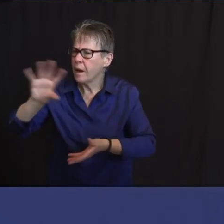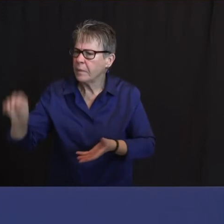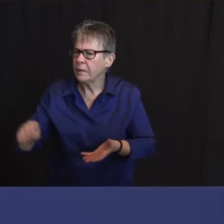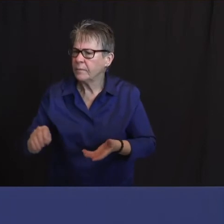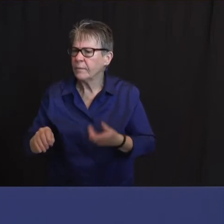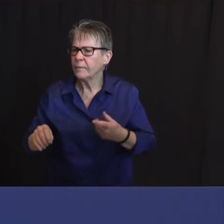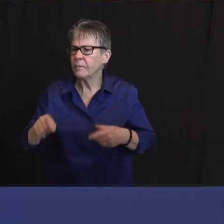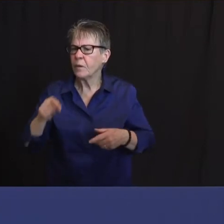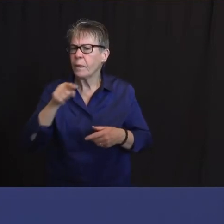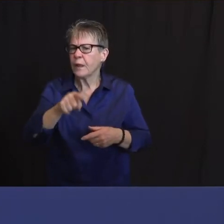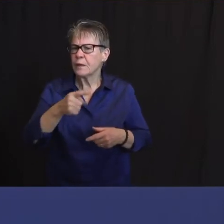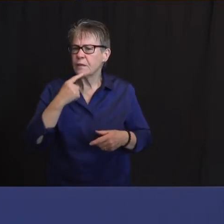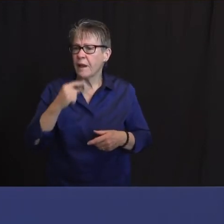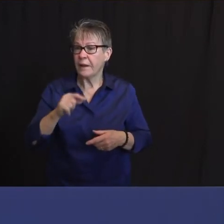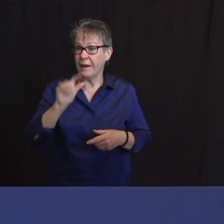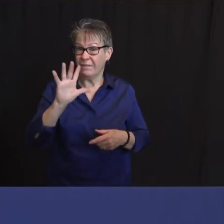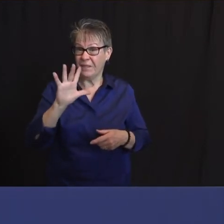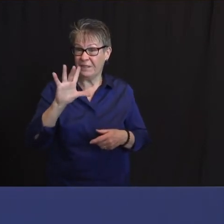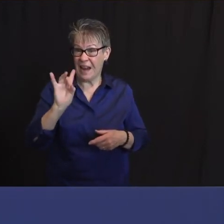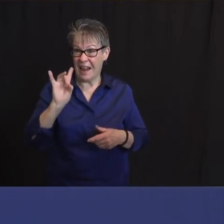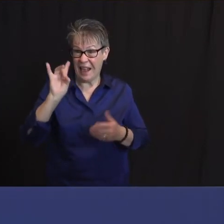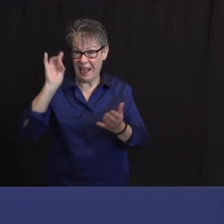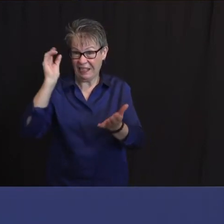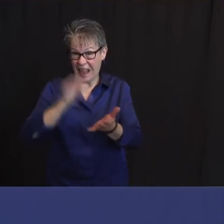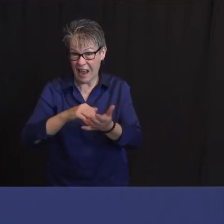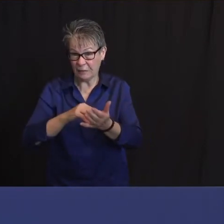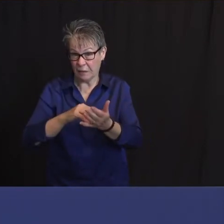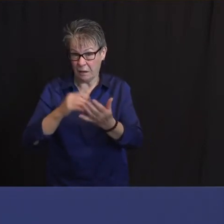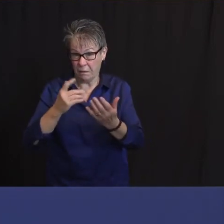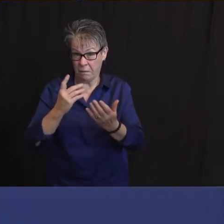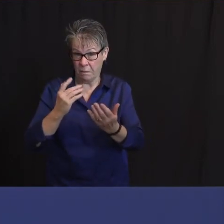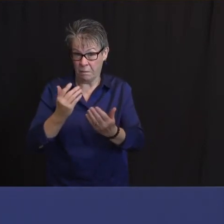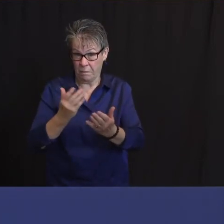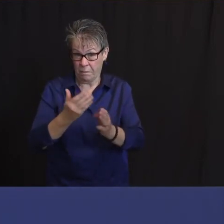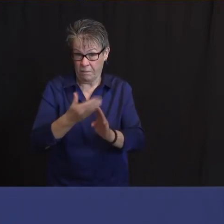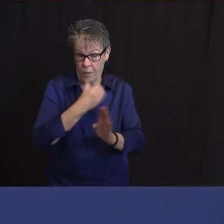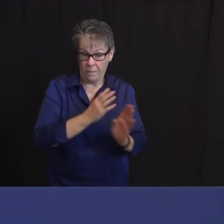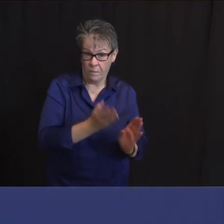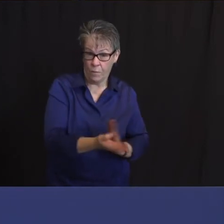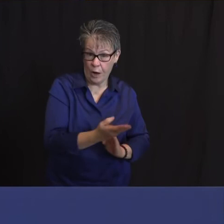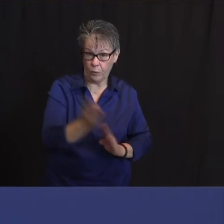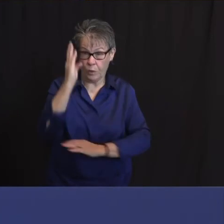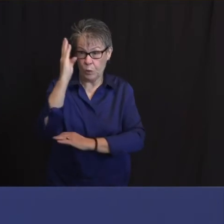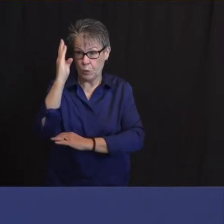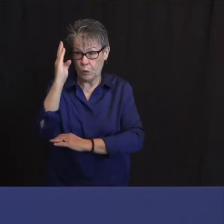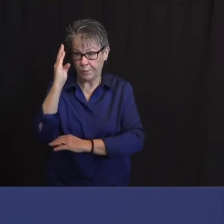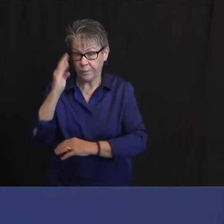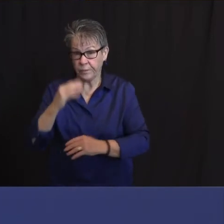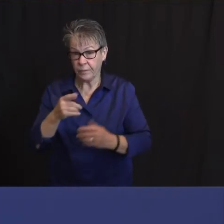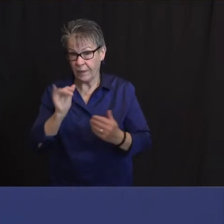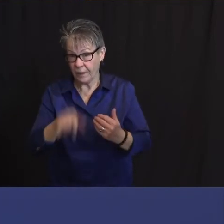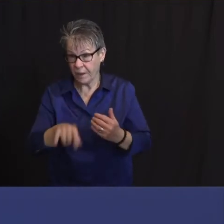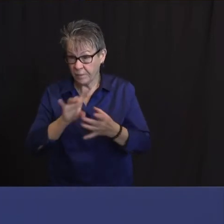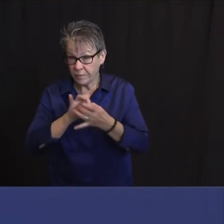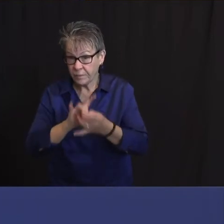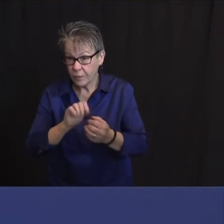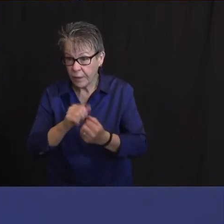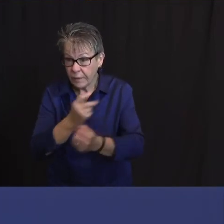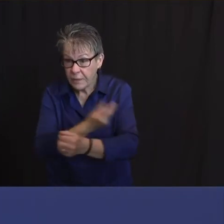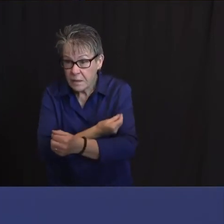calls were received as of noon. How many people were scheduled for vaccinations as of noon? And for the governor, are you satisfied